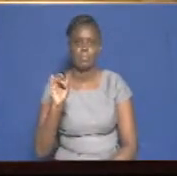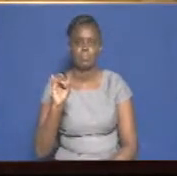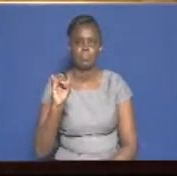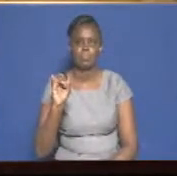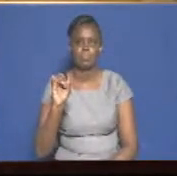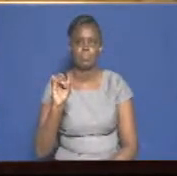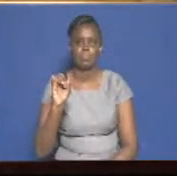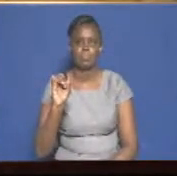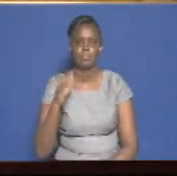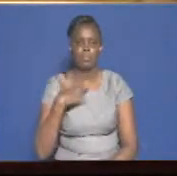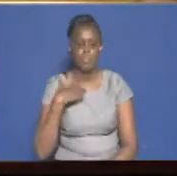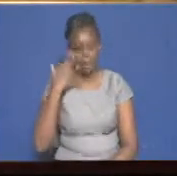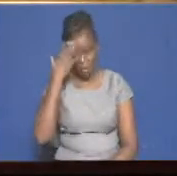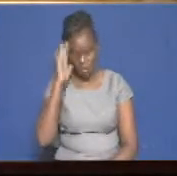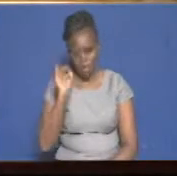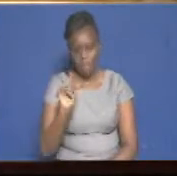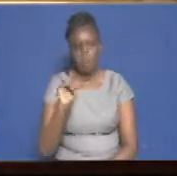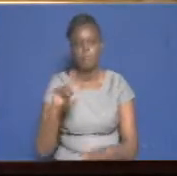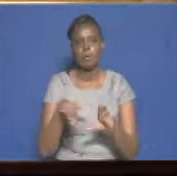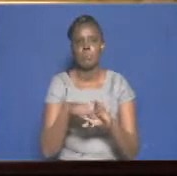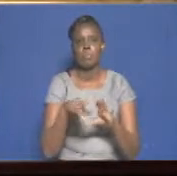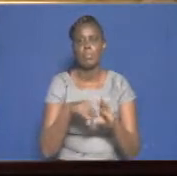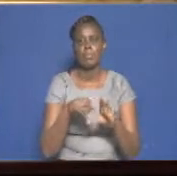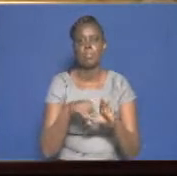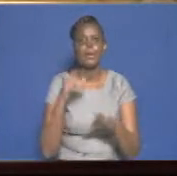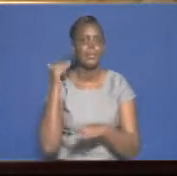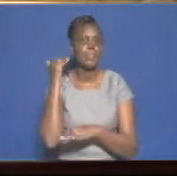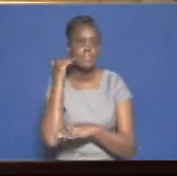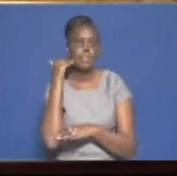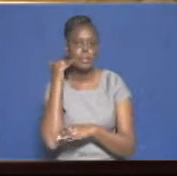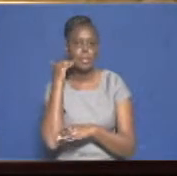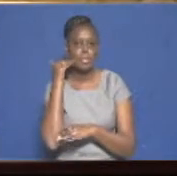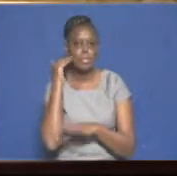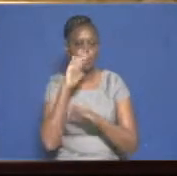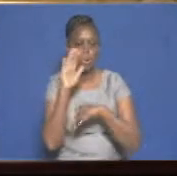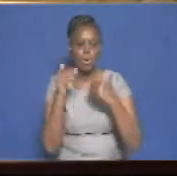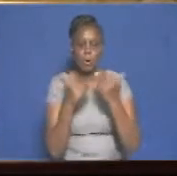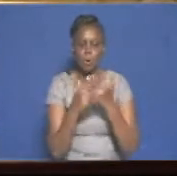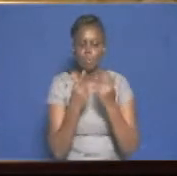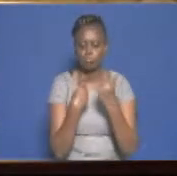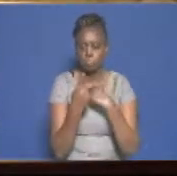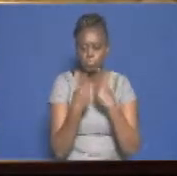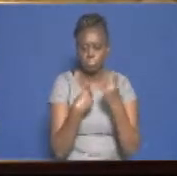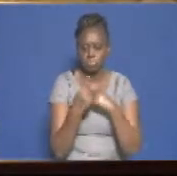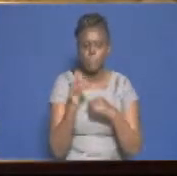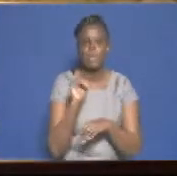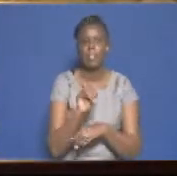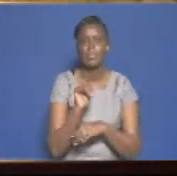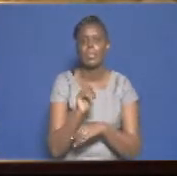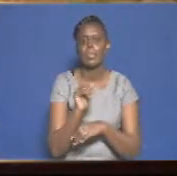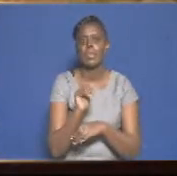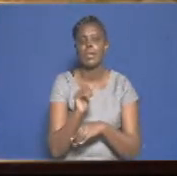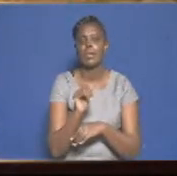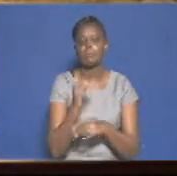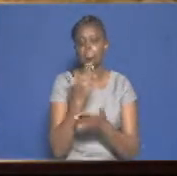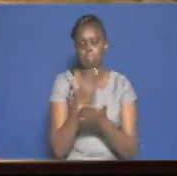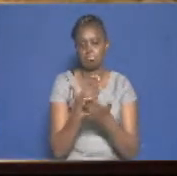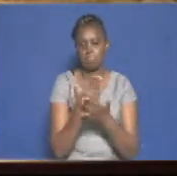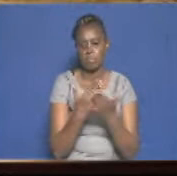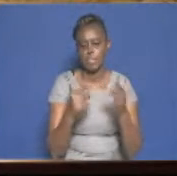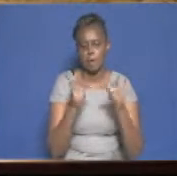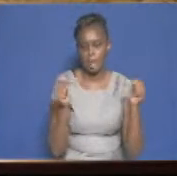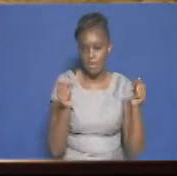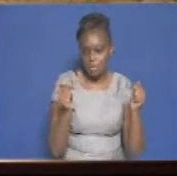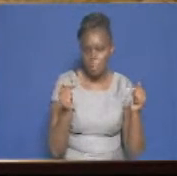Honorable members, I'm aware that the members from Siaya have all indicated that that some are saying they're either aunties